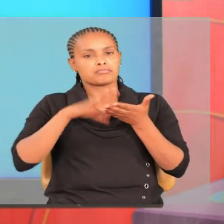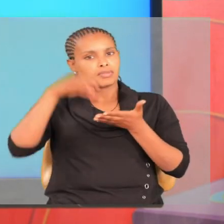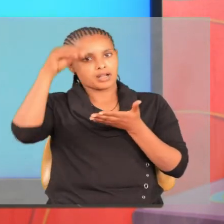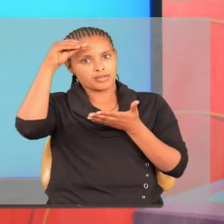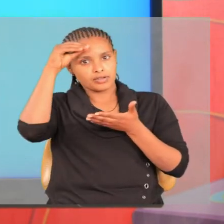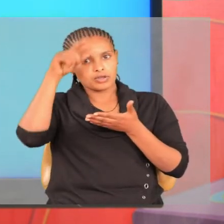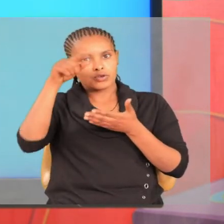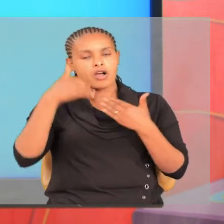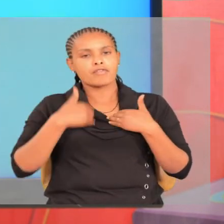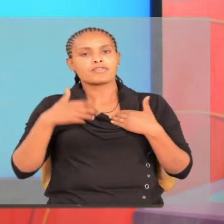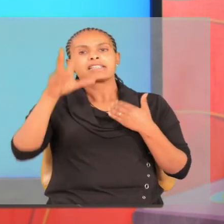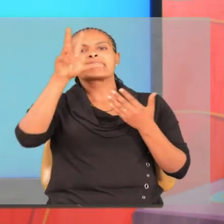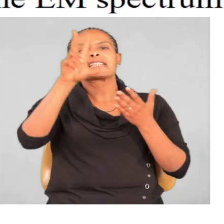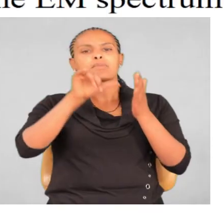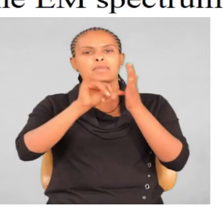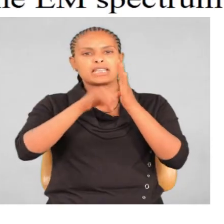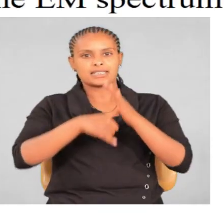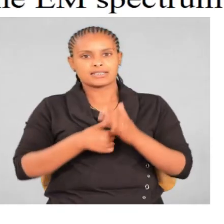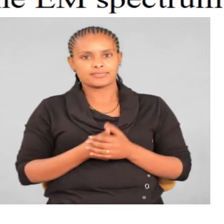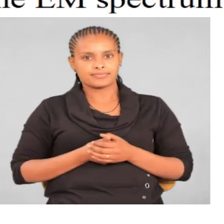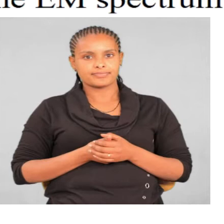You have 3 minutes.